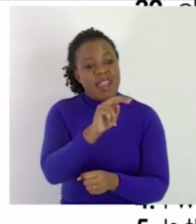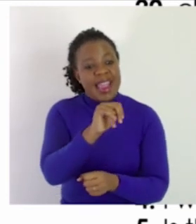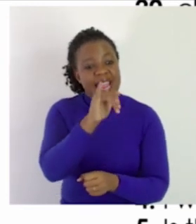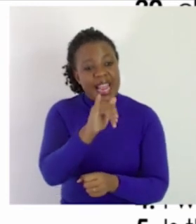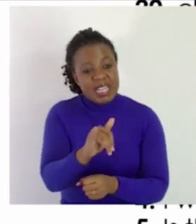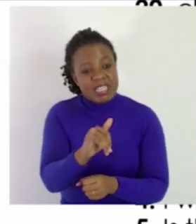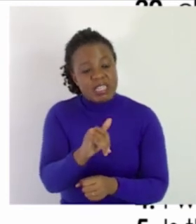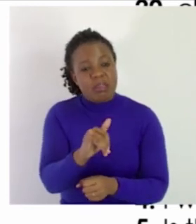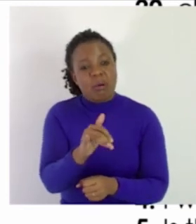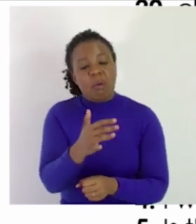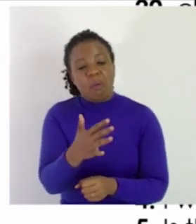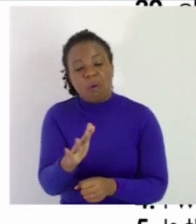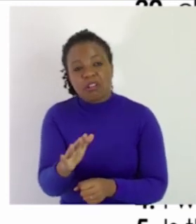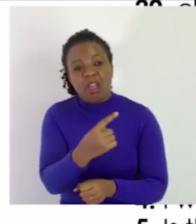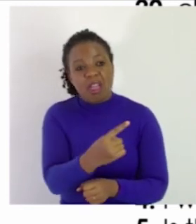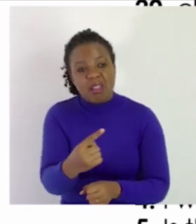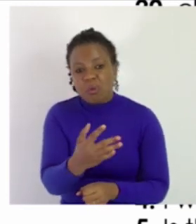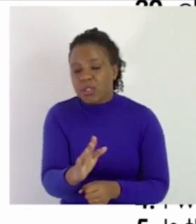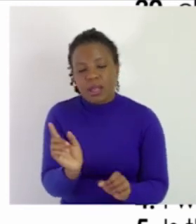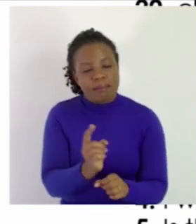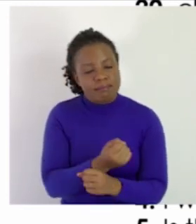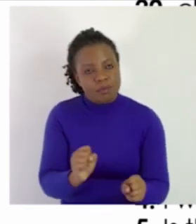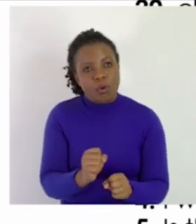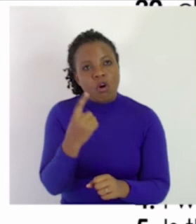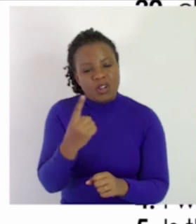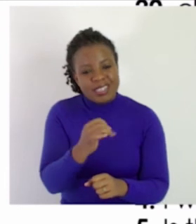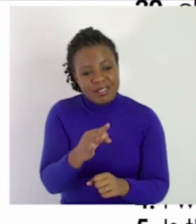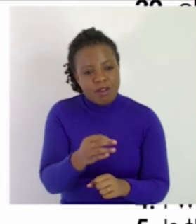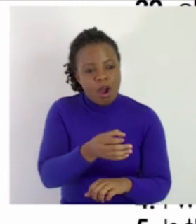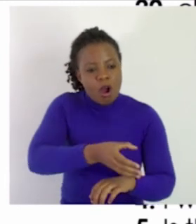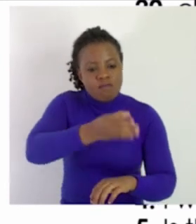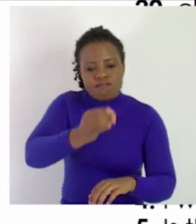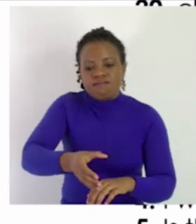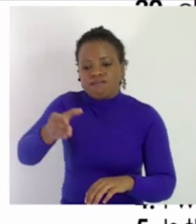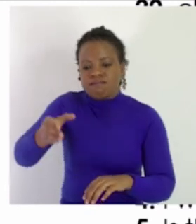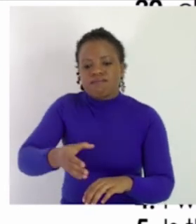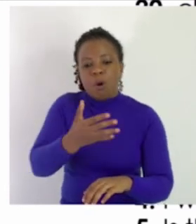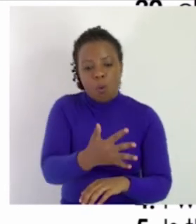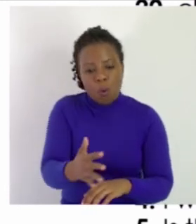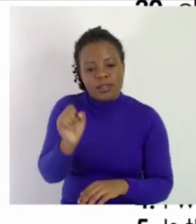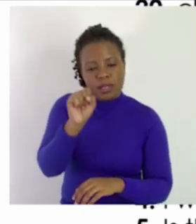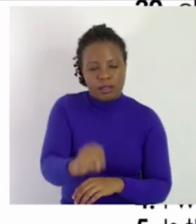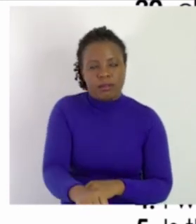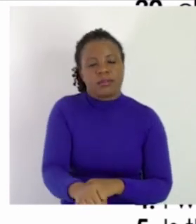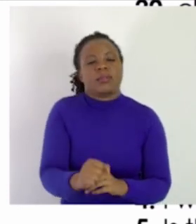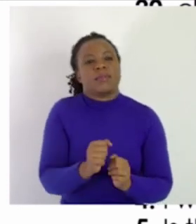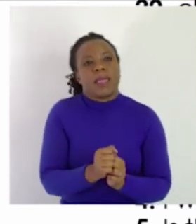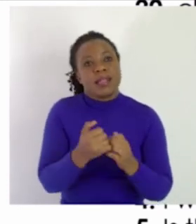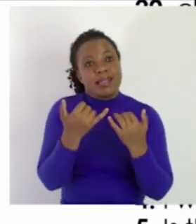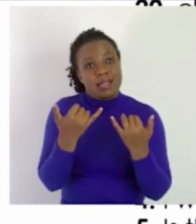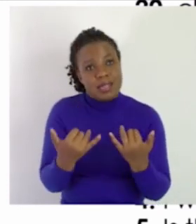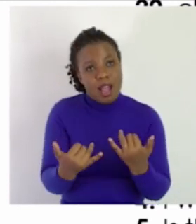can't count unless if you are talking of containers, is there any bottles of water in the